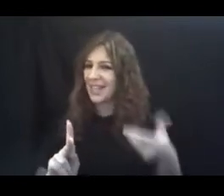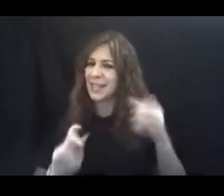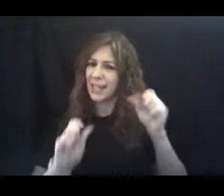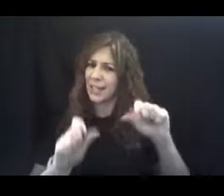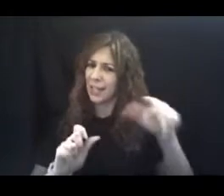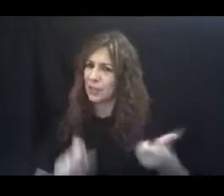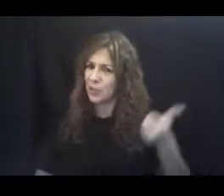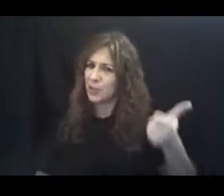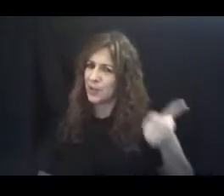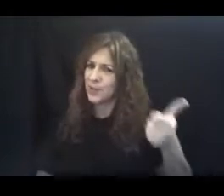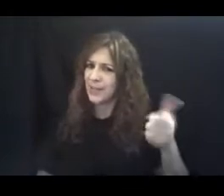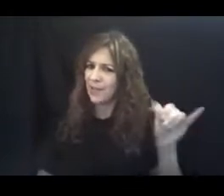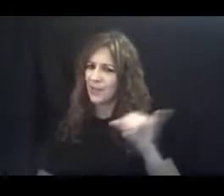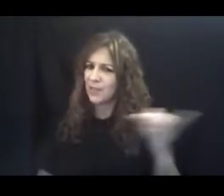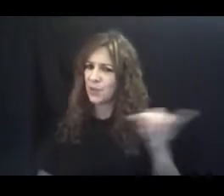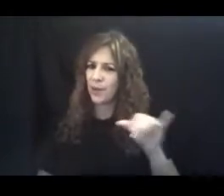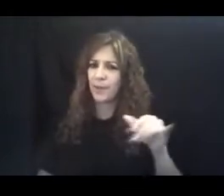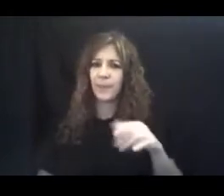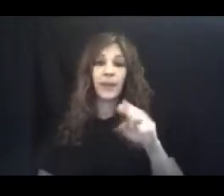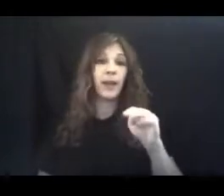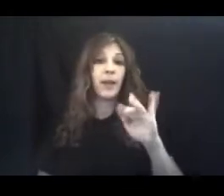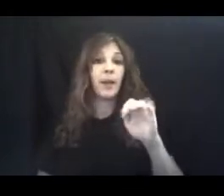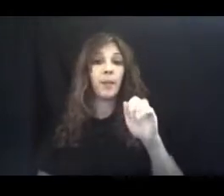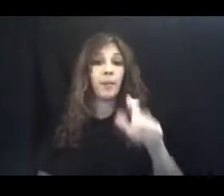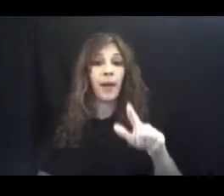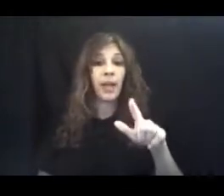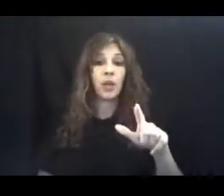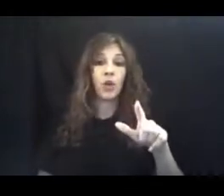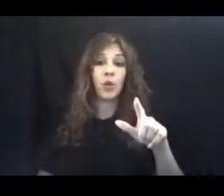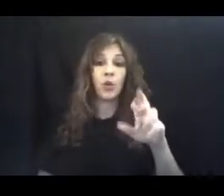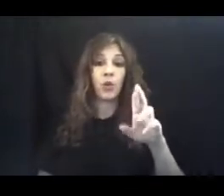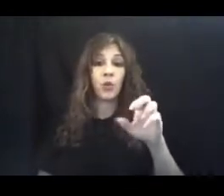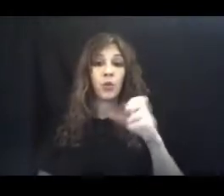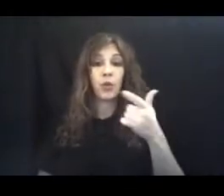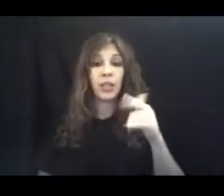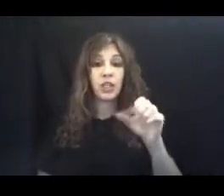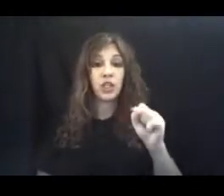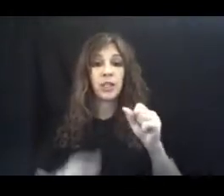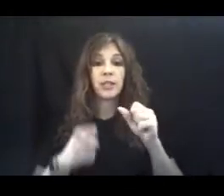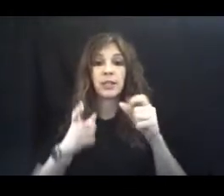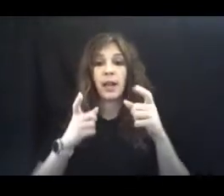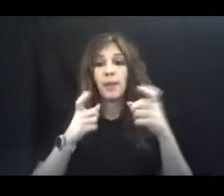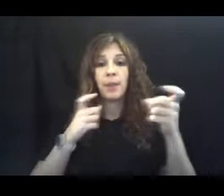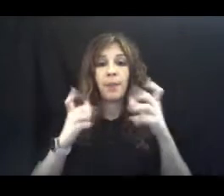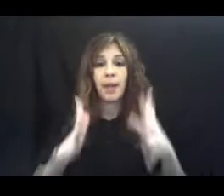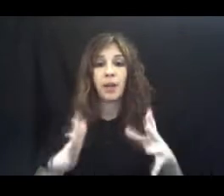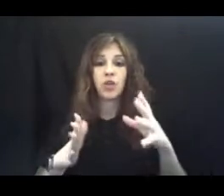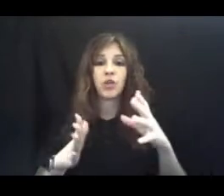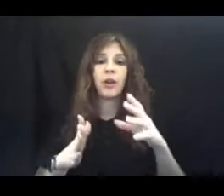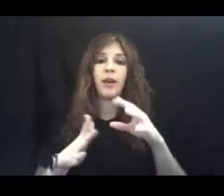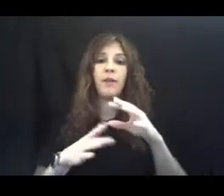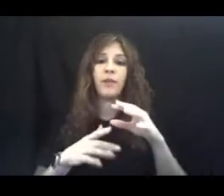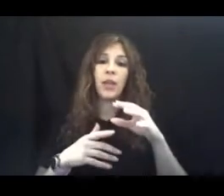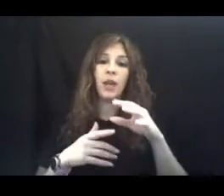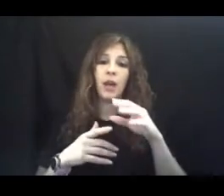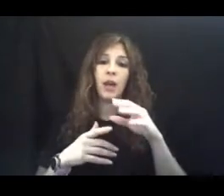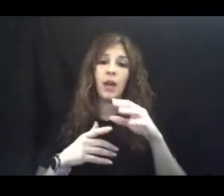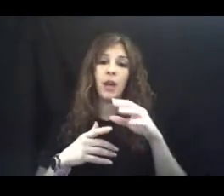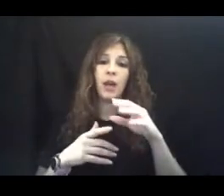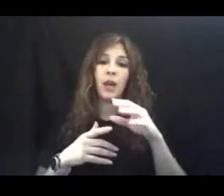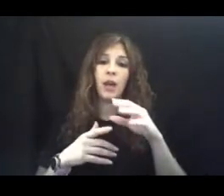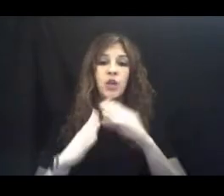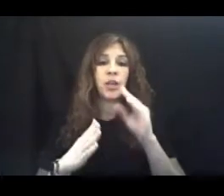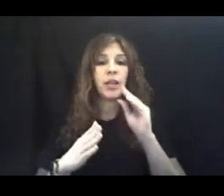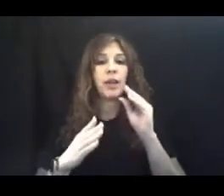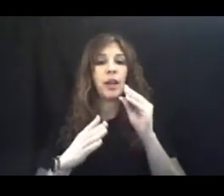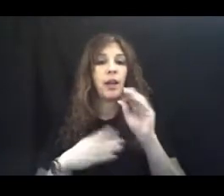well. I'm Michael Bridges, General Manager of the Go Green Community Fresh Market. Pretty excited